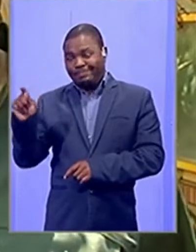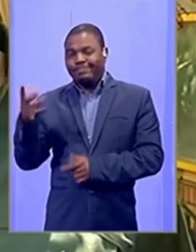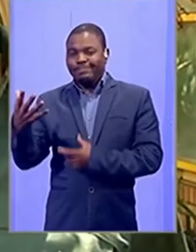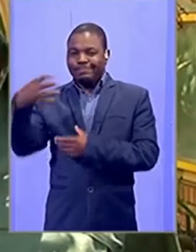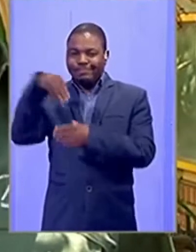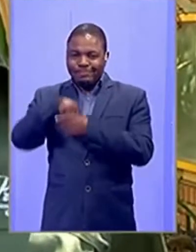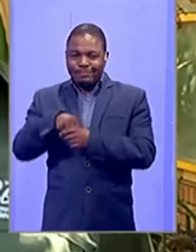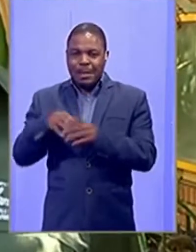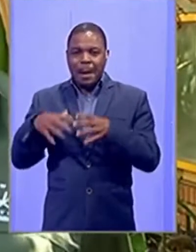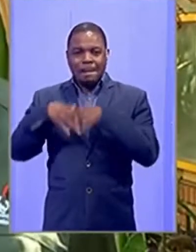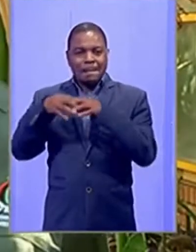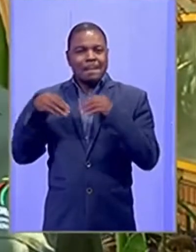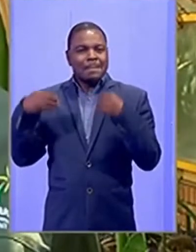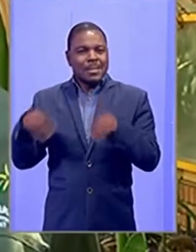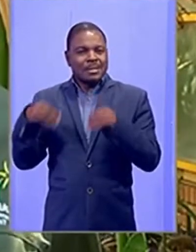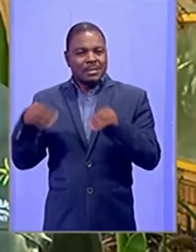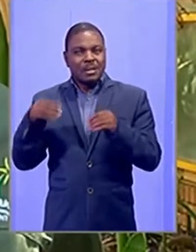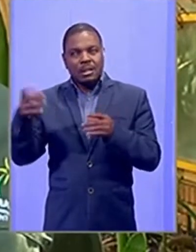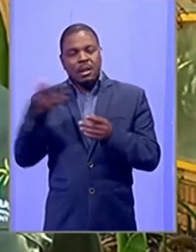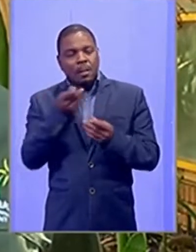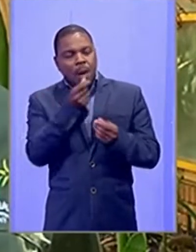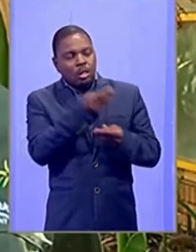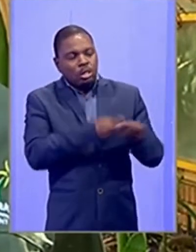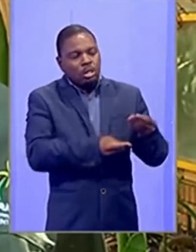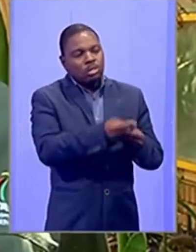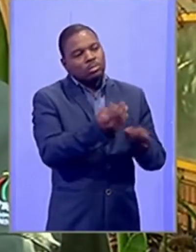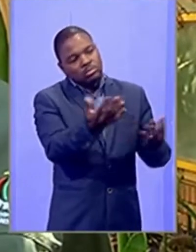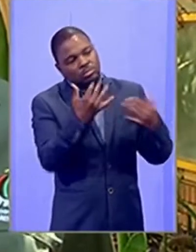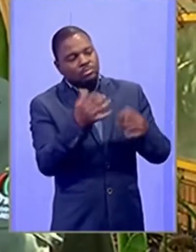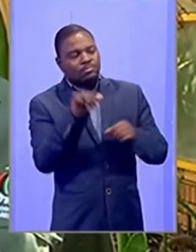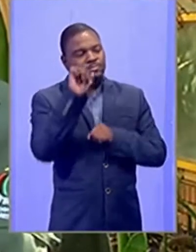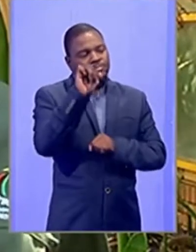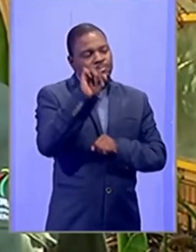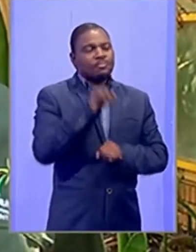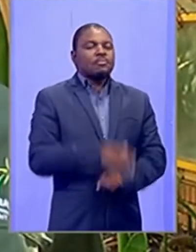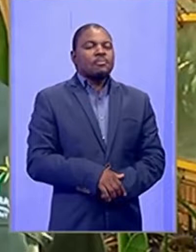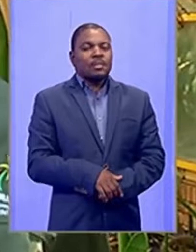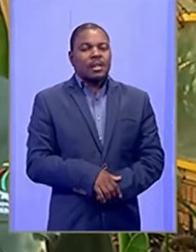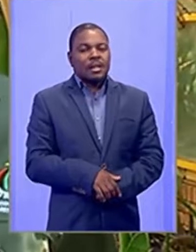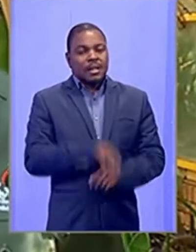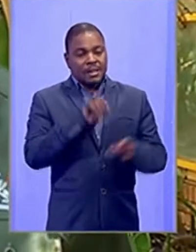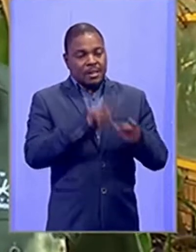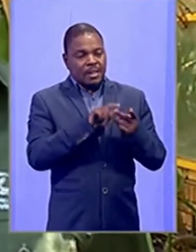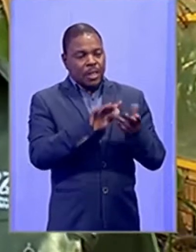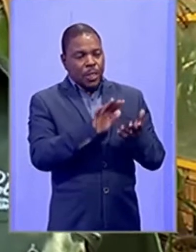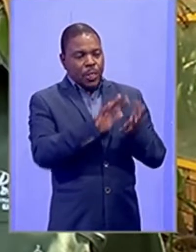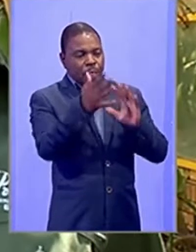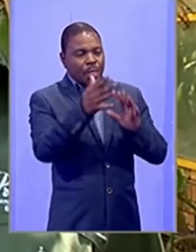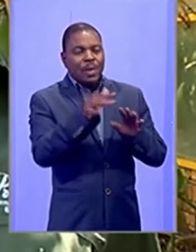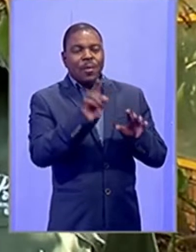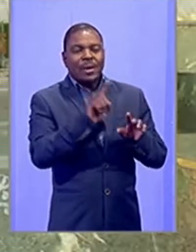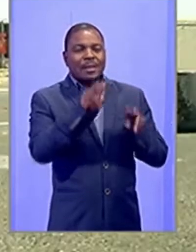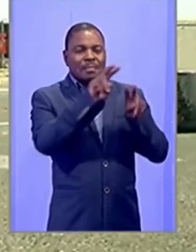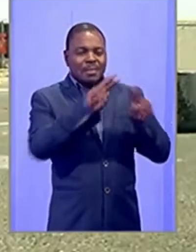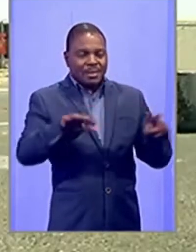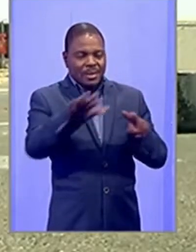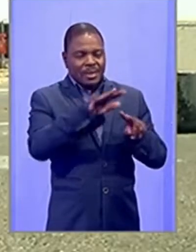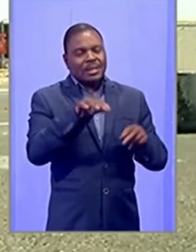tsene ka gare ga dikgwebo ba e le goreng ba reka batho gore ba mo mebileng ba disrupte peace go